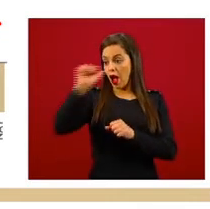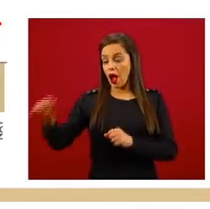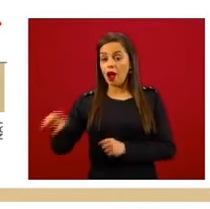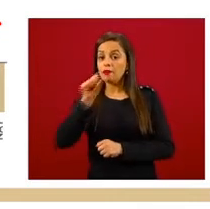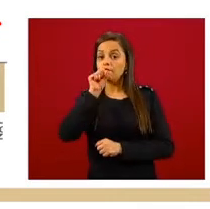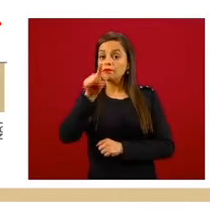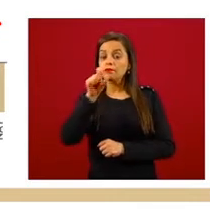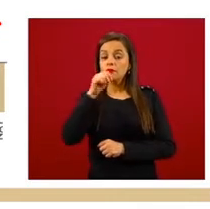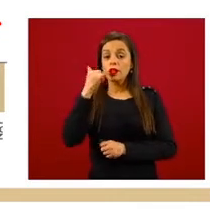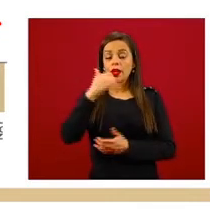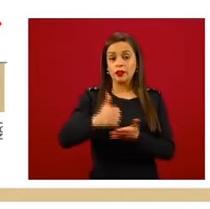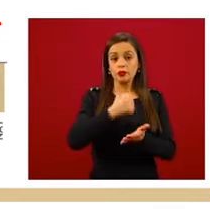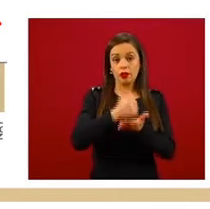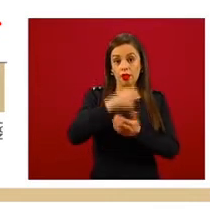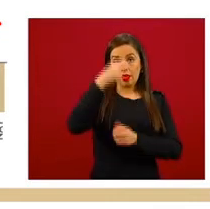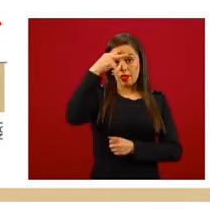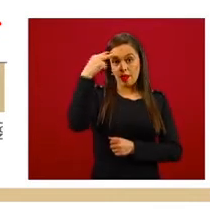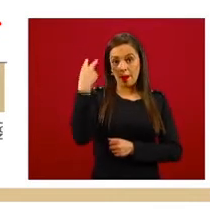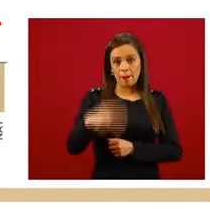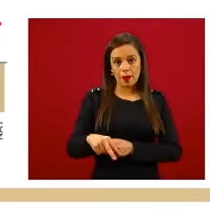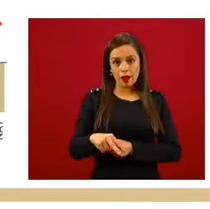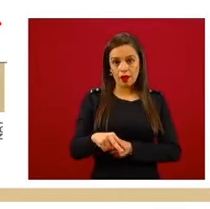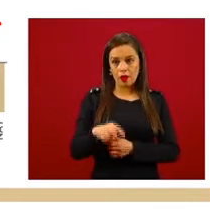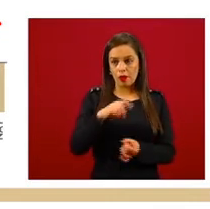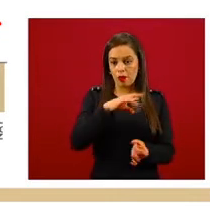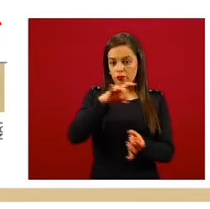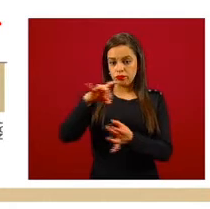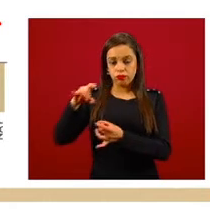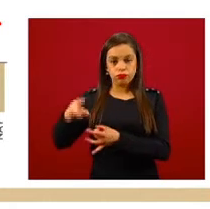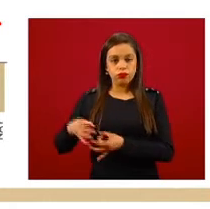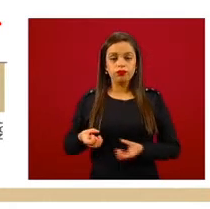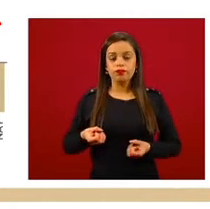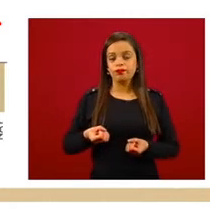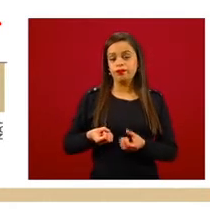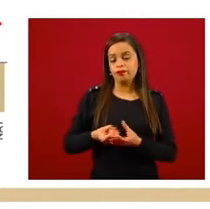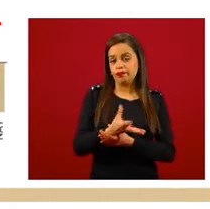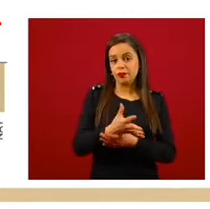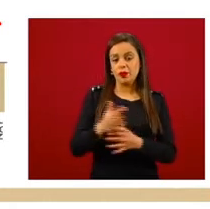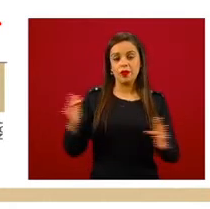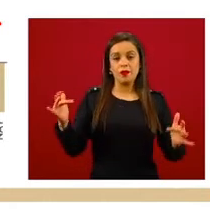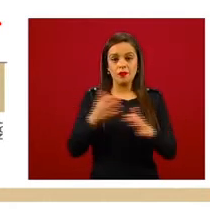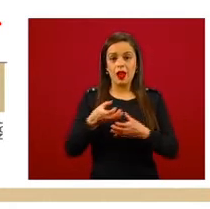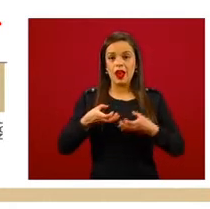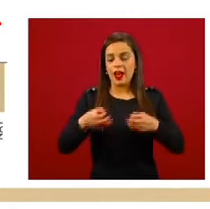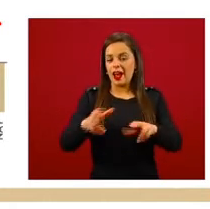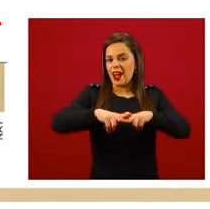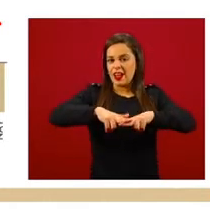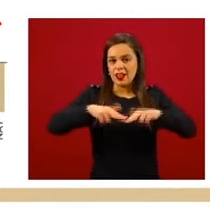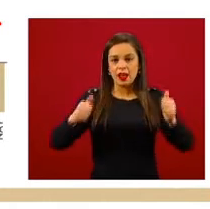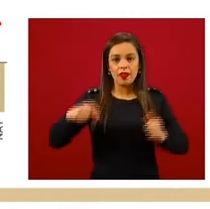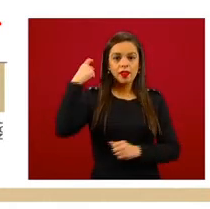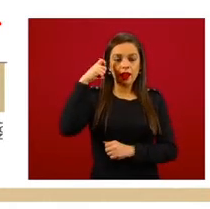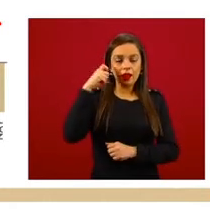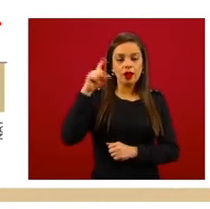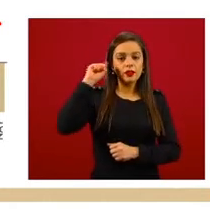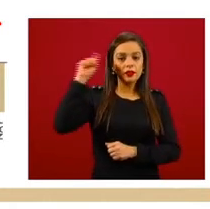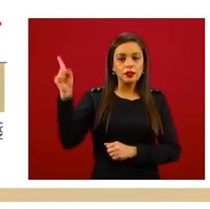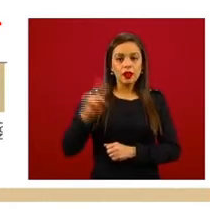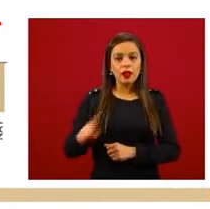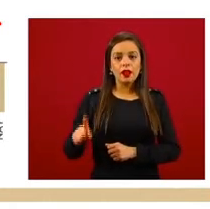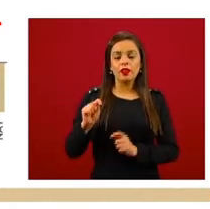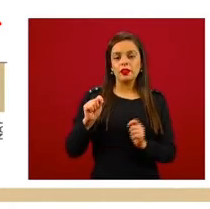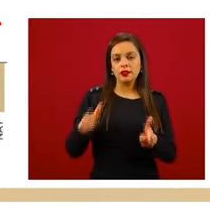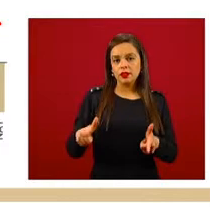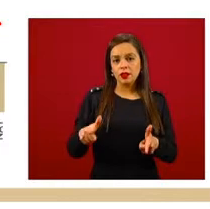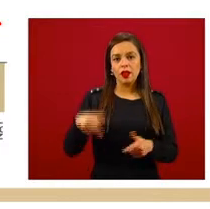que all the way prácticamente to no se Jalisco and movieron Mexico en nada City, de in una which semana a basically we otra, did not y move particularmente from one week Querétaro, to another, Zacatecas, Tlaxcala, and Puebla y Querétaro,